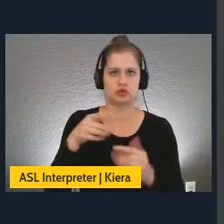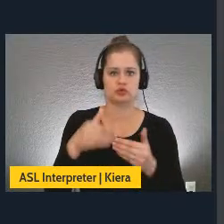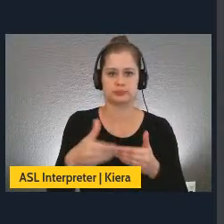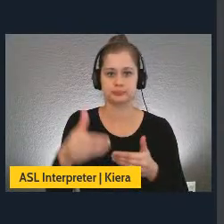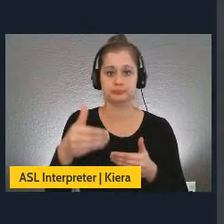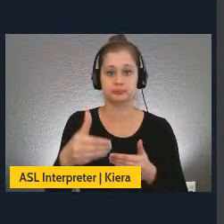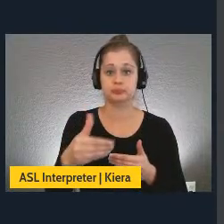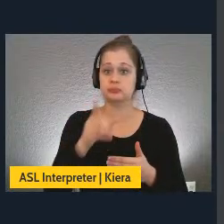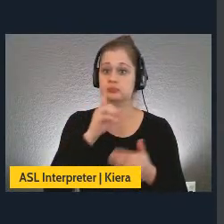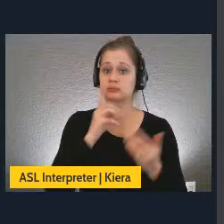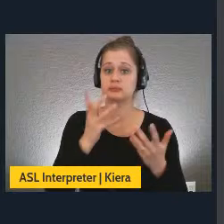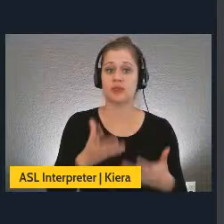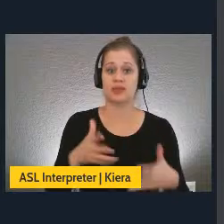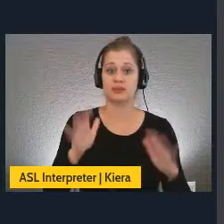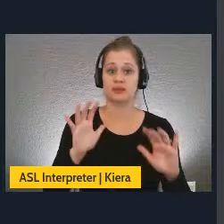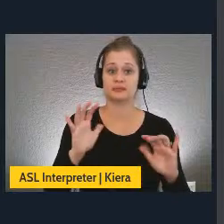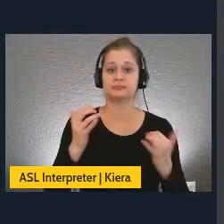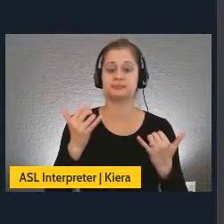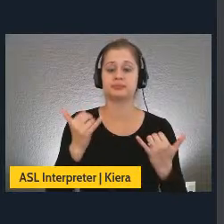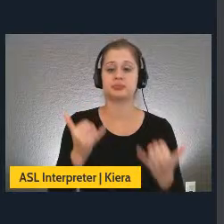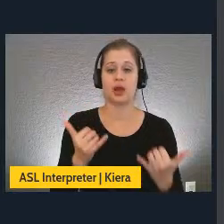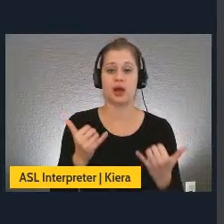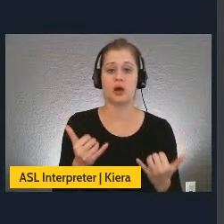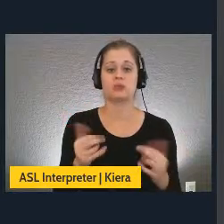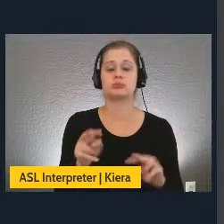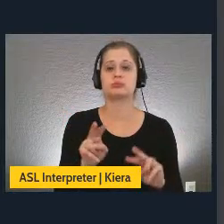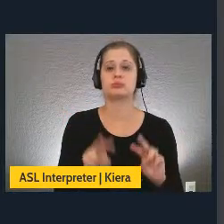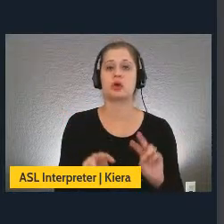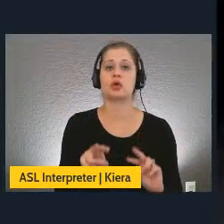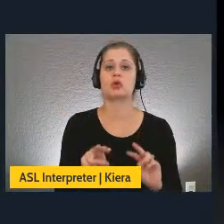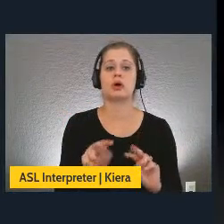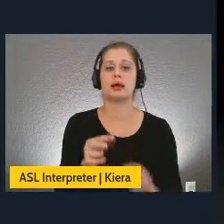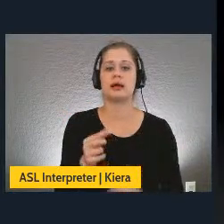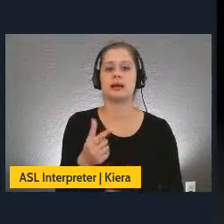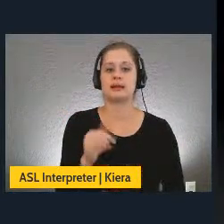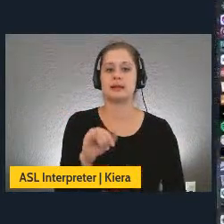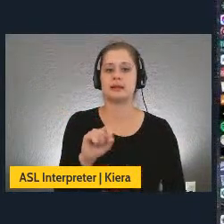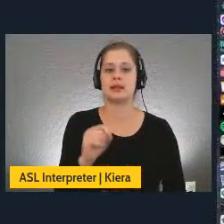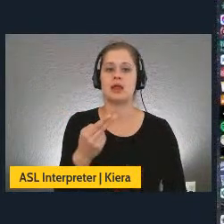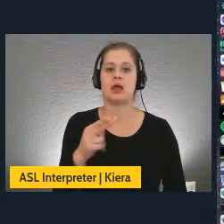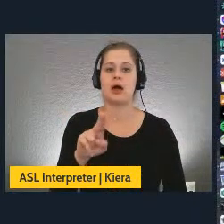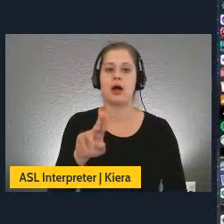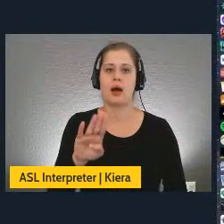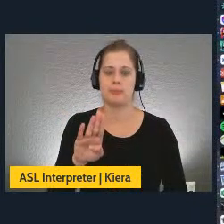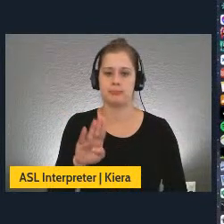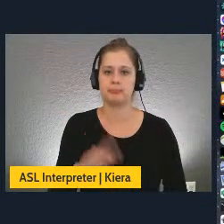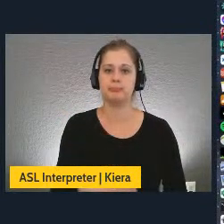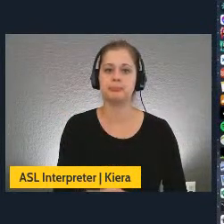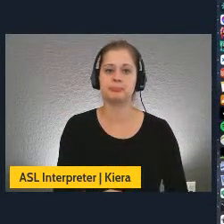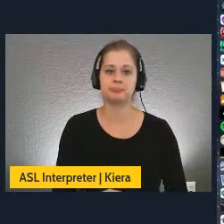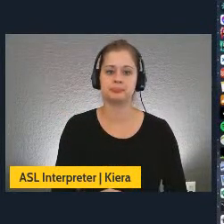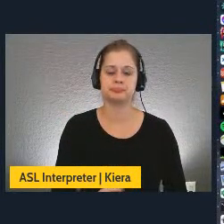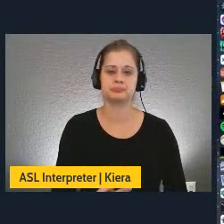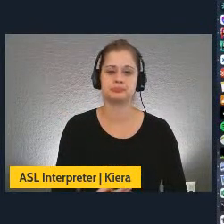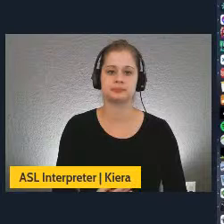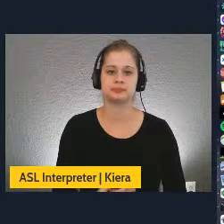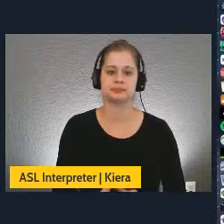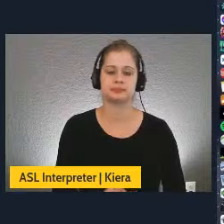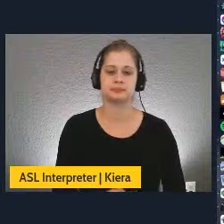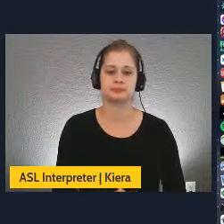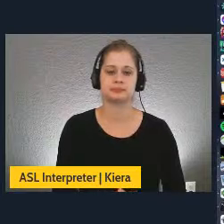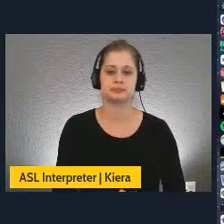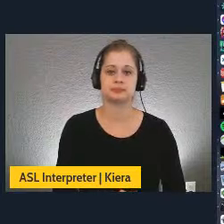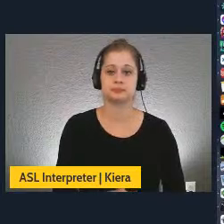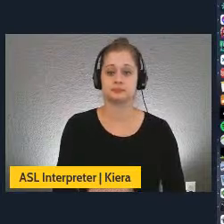Okay, so that's it. Now we can take a look at our GitHub. So let's do that. If you want to